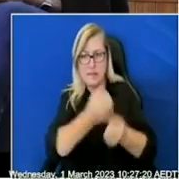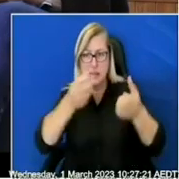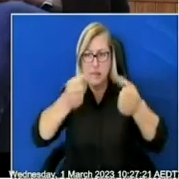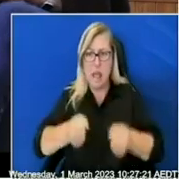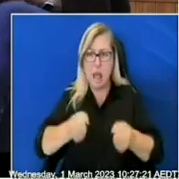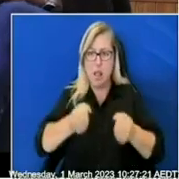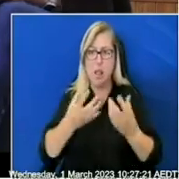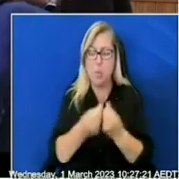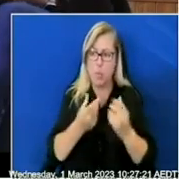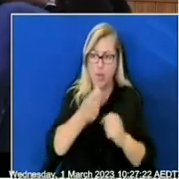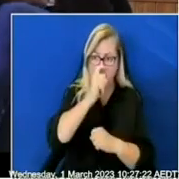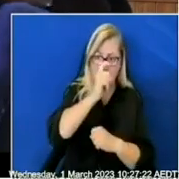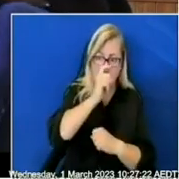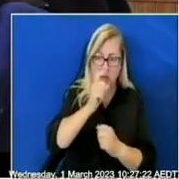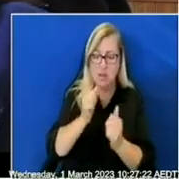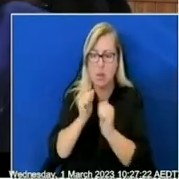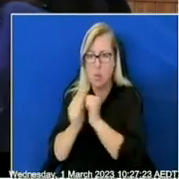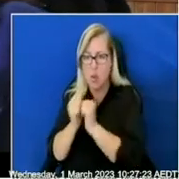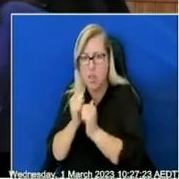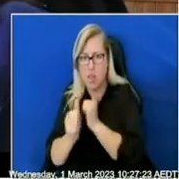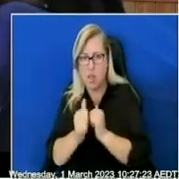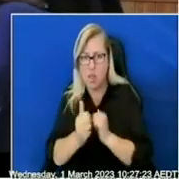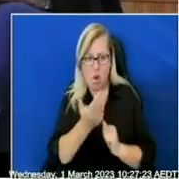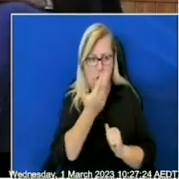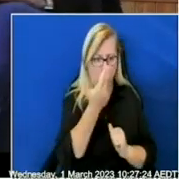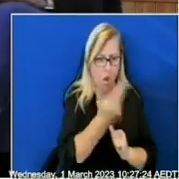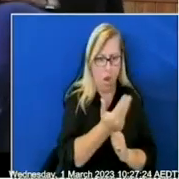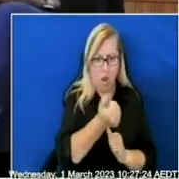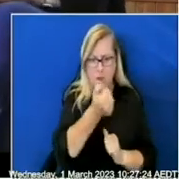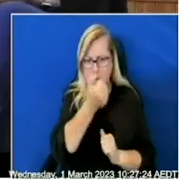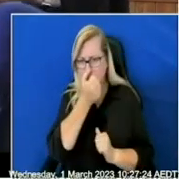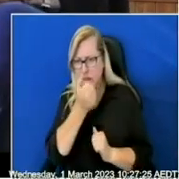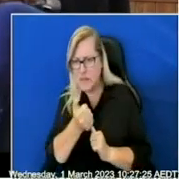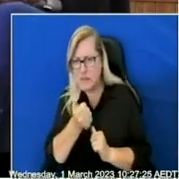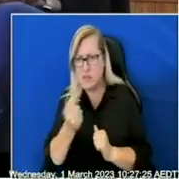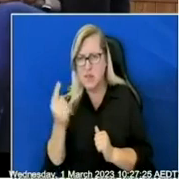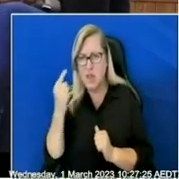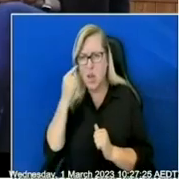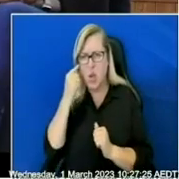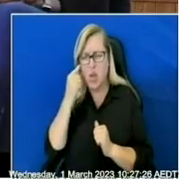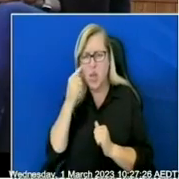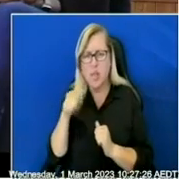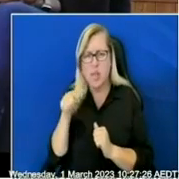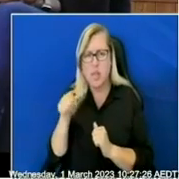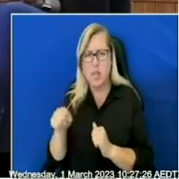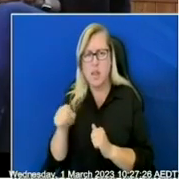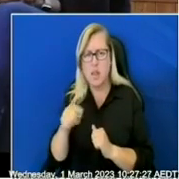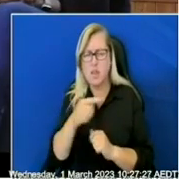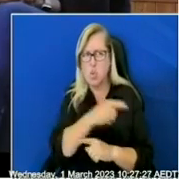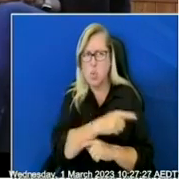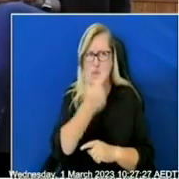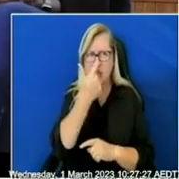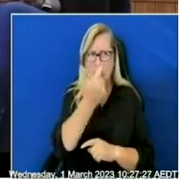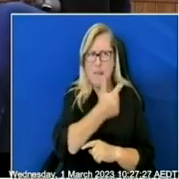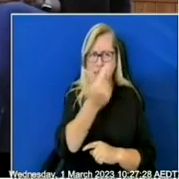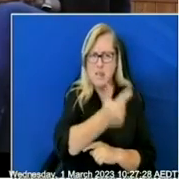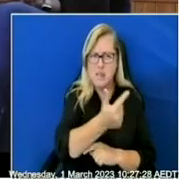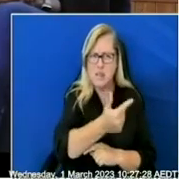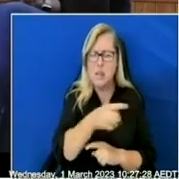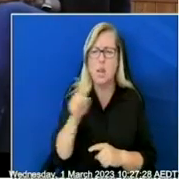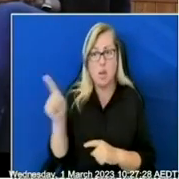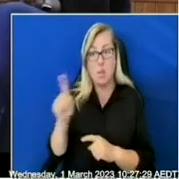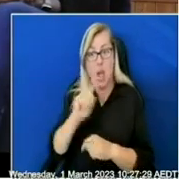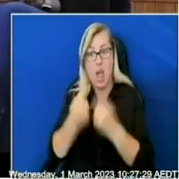9, 6, and I reckon only girl might have been 12, because she was 13 when she was 12. And all they did was cry. Yeah. They cried and cried and